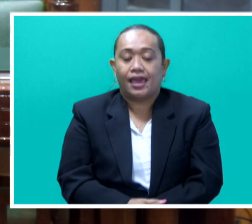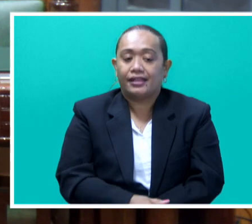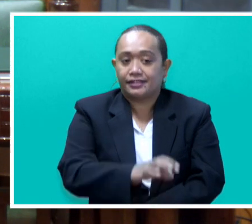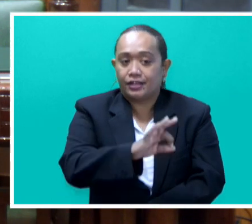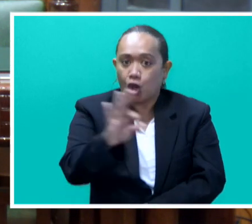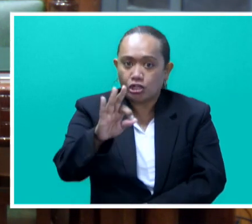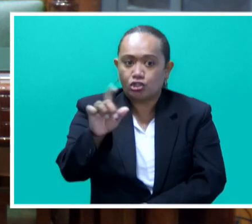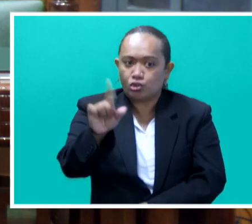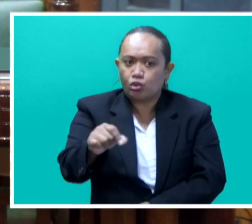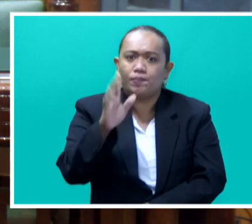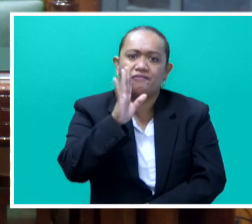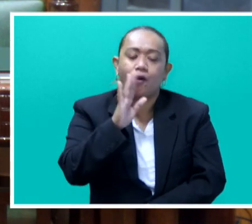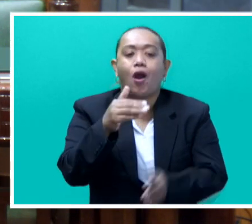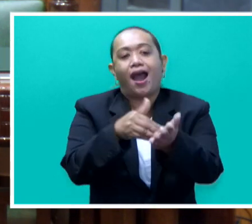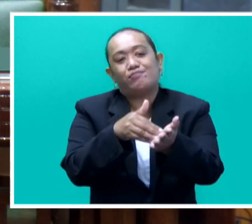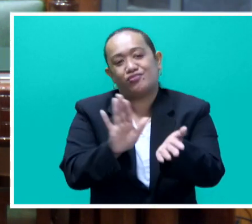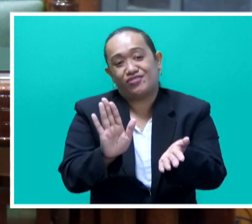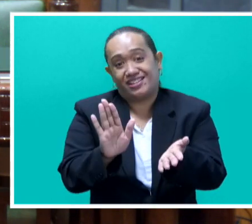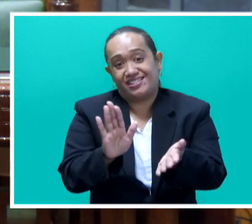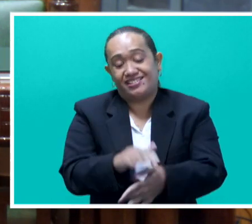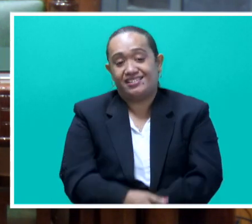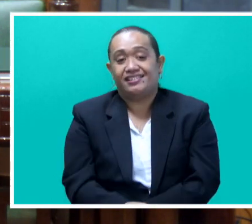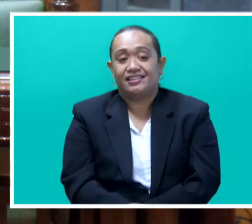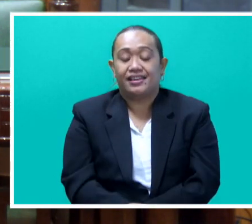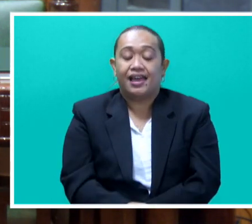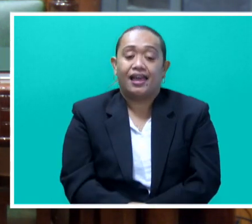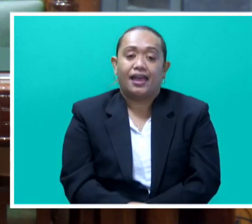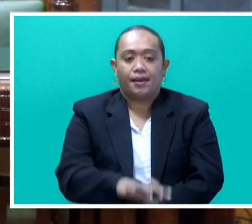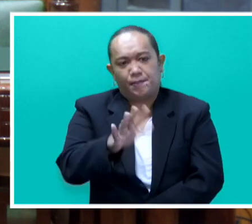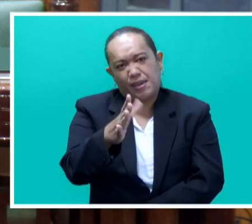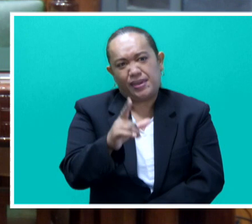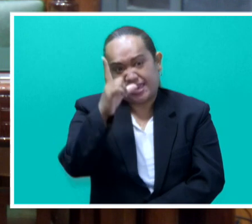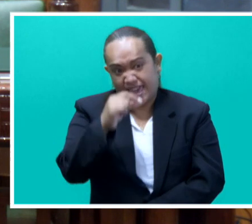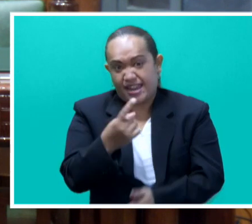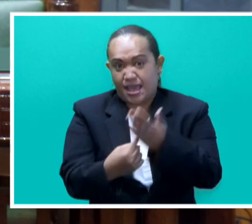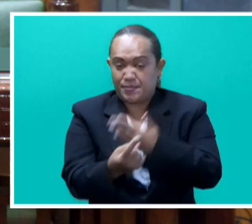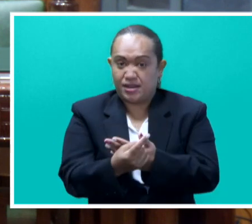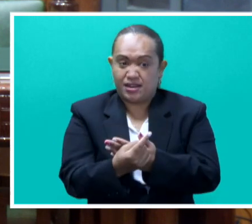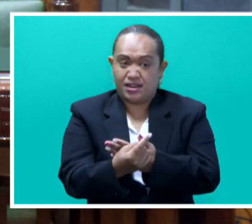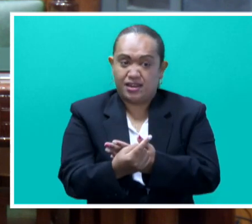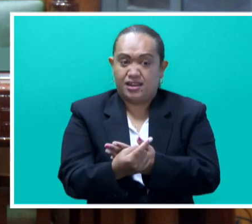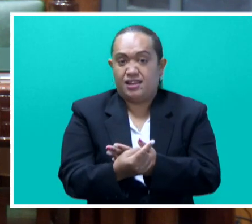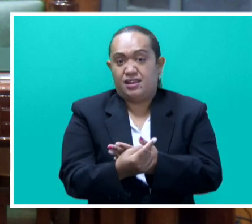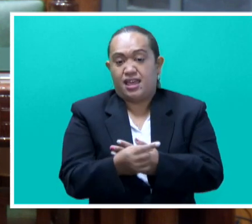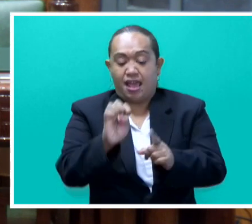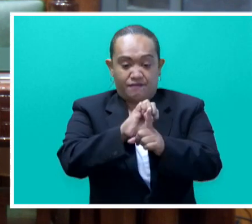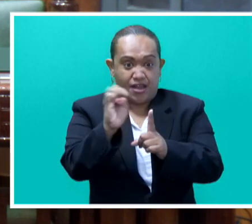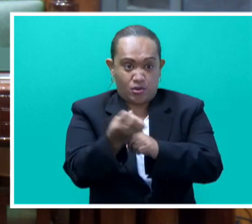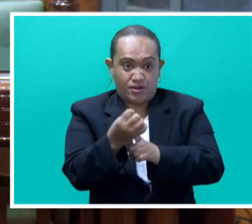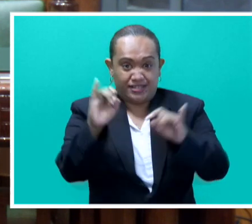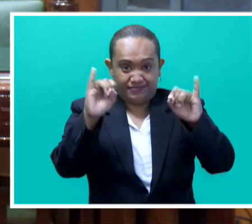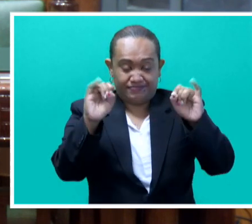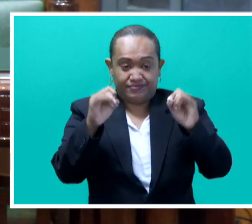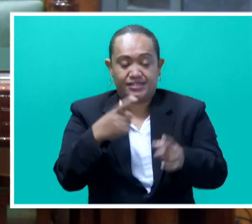granted. This will deter any negative impacts on the environment and people living around the development site. And buildings are